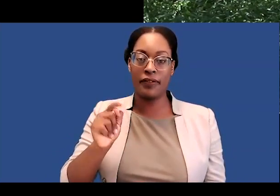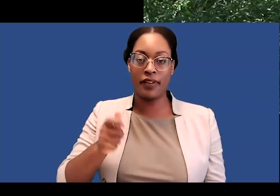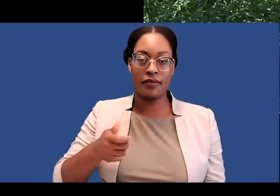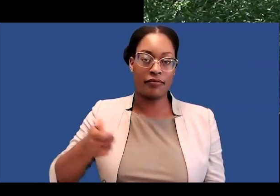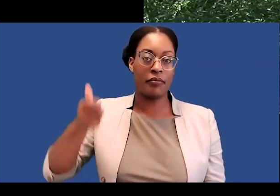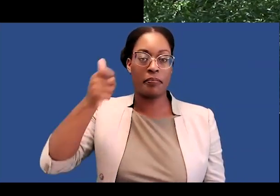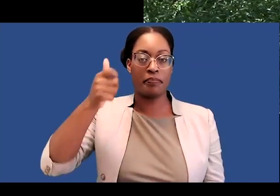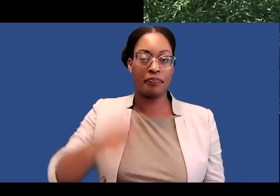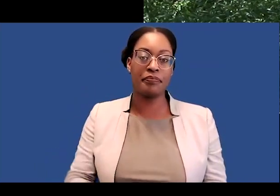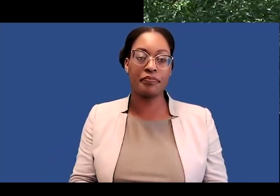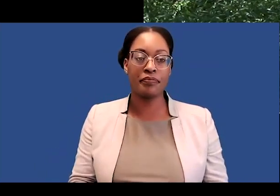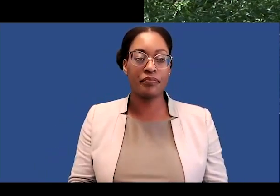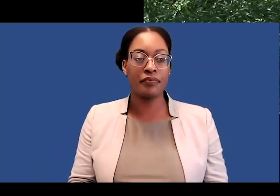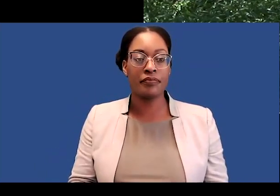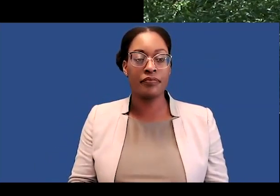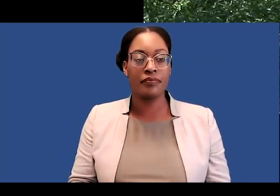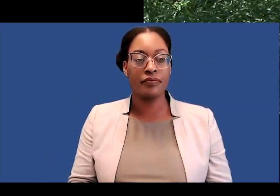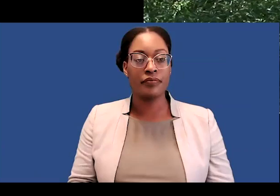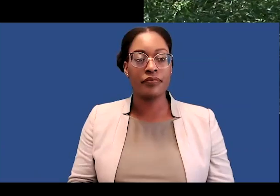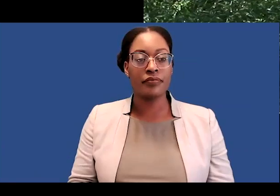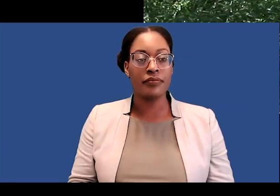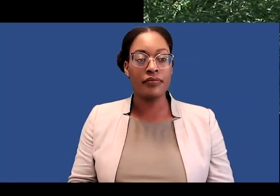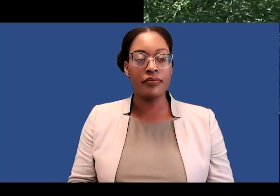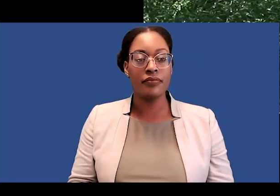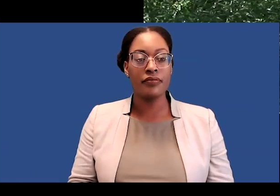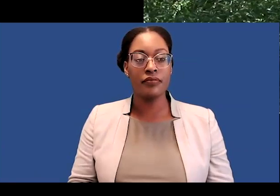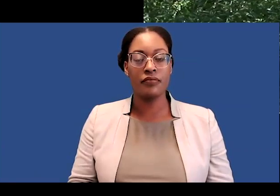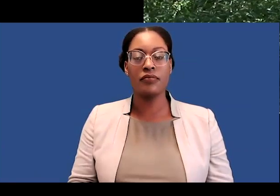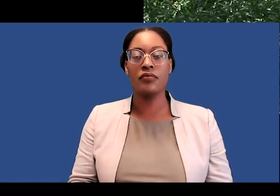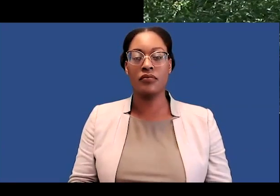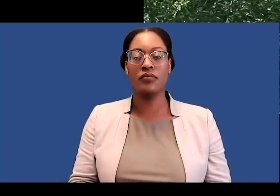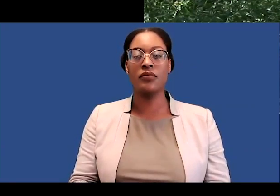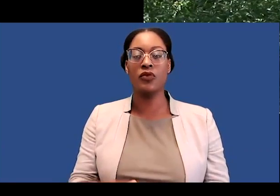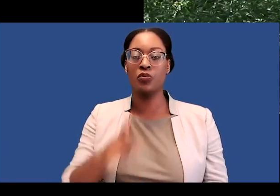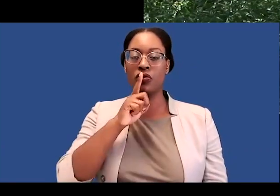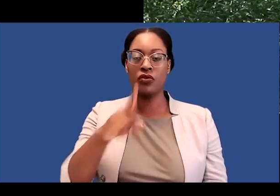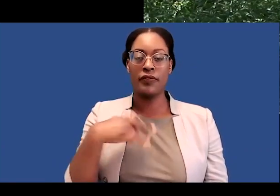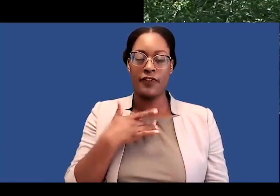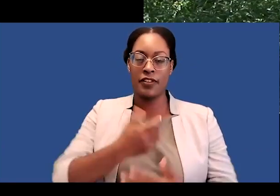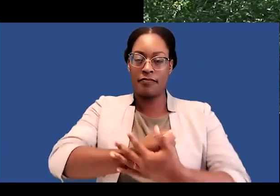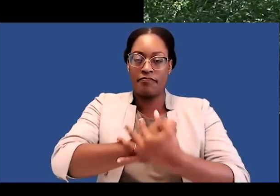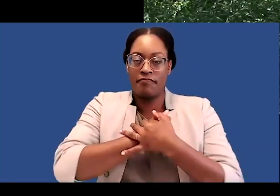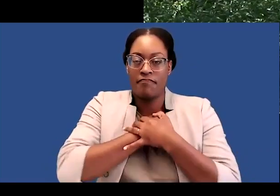And just pull it in as close into the body as you can, pulling it into the chest.